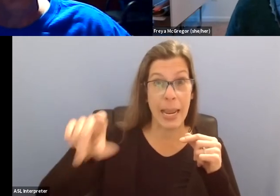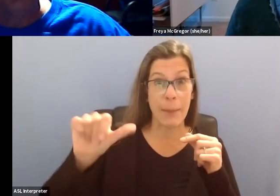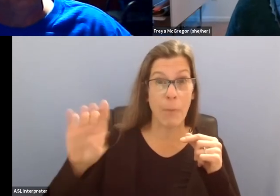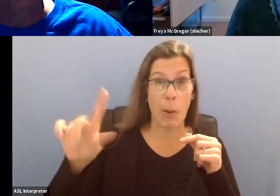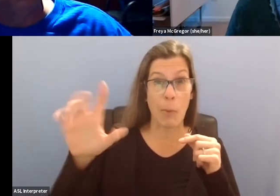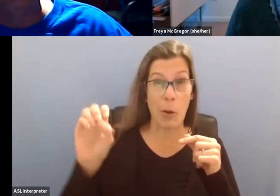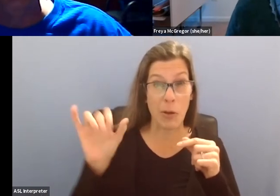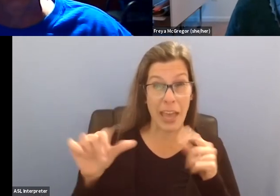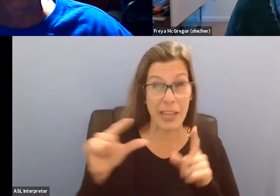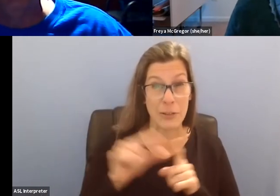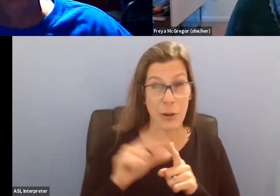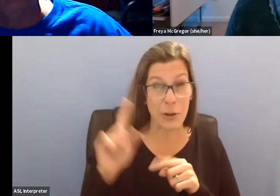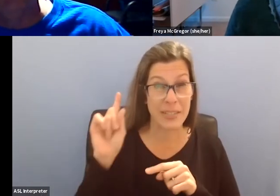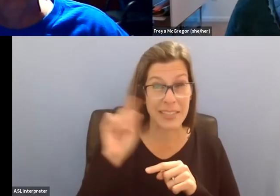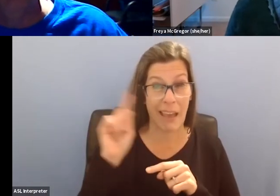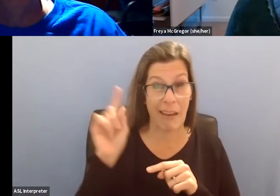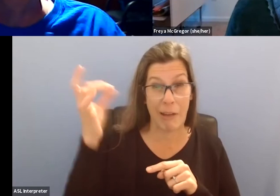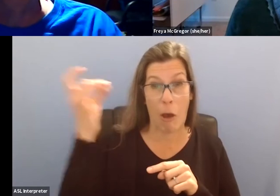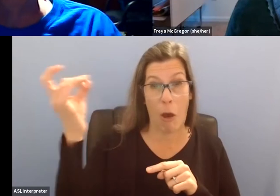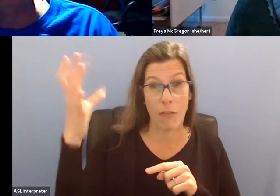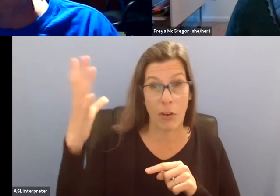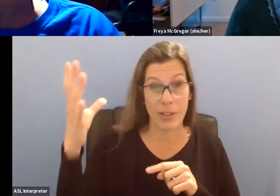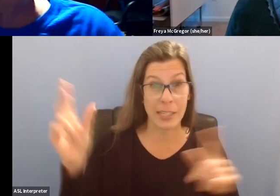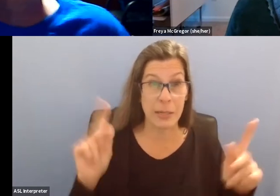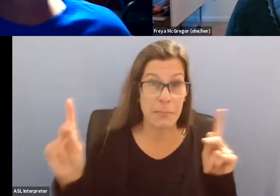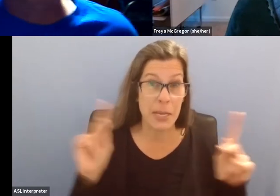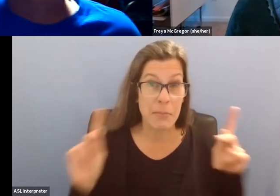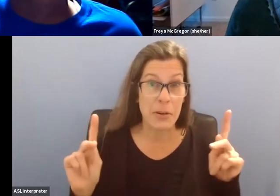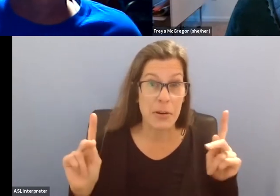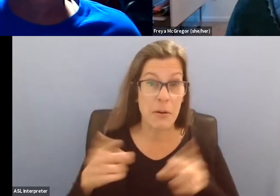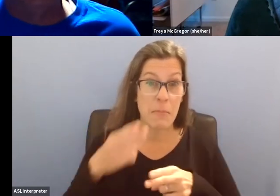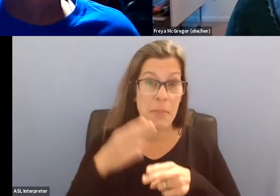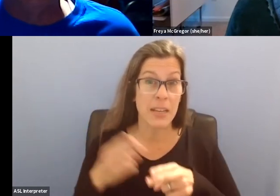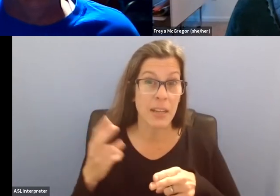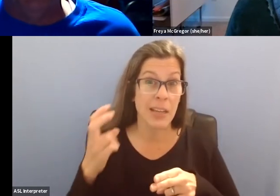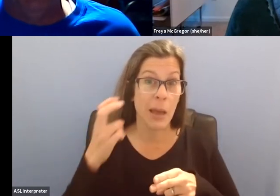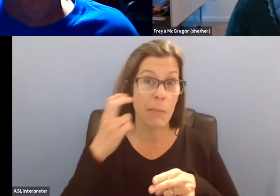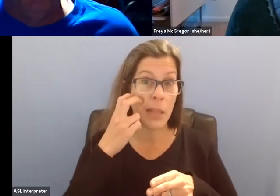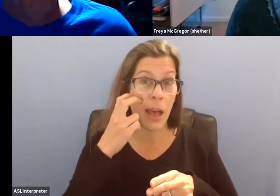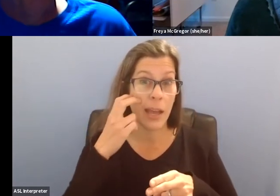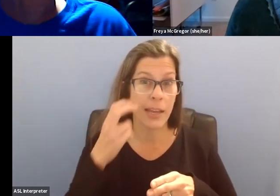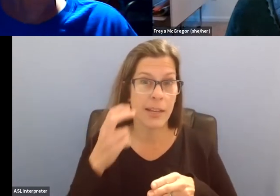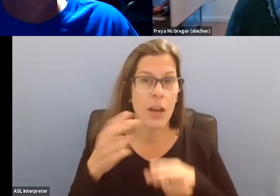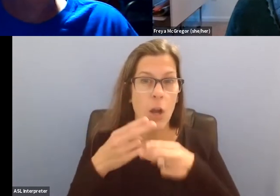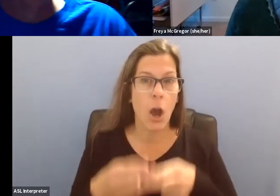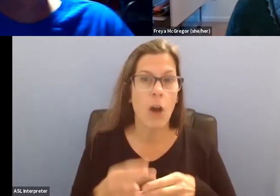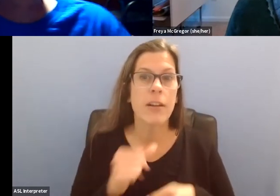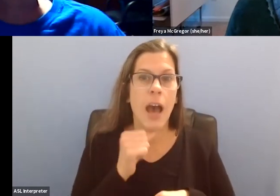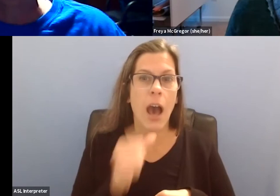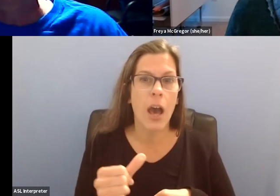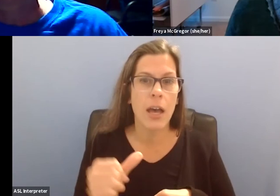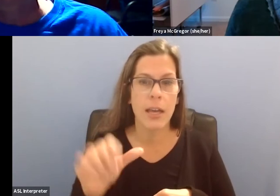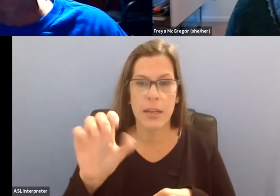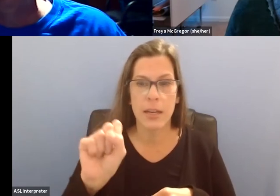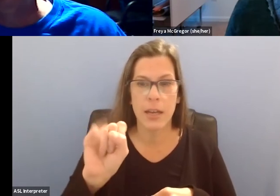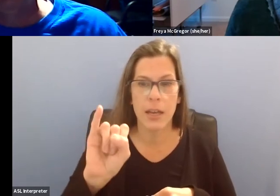ones that I can't think of right now. Well, I've had people talk about people who are blind as unsighted and that's, that's